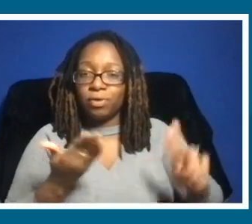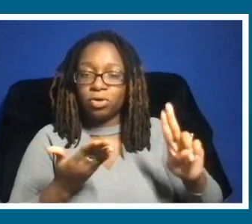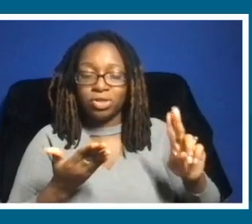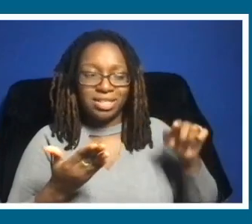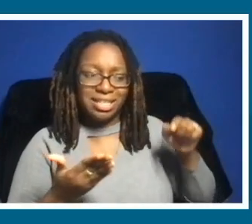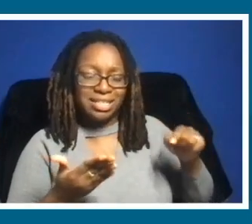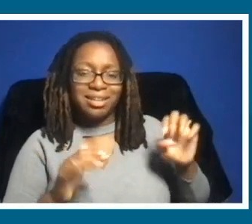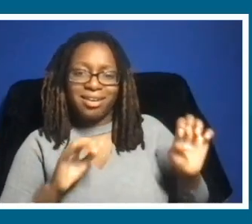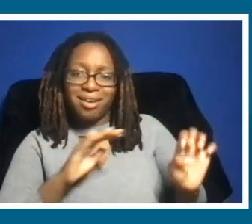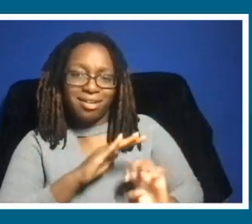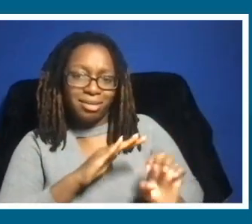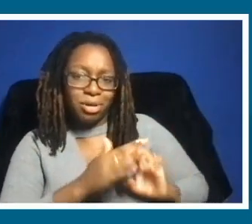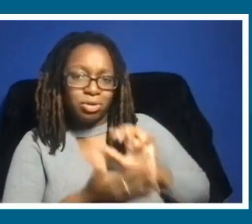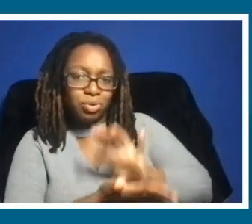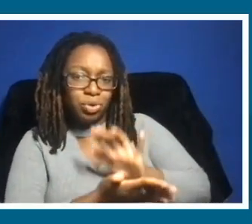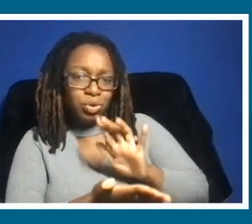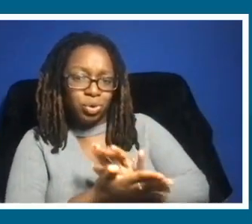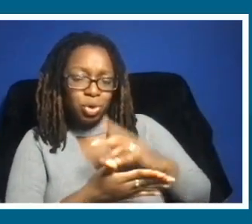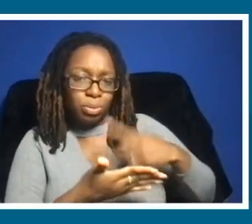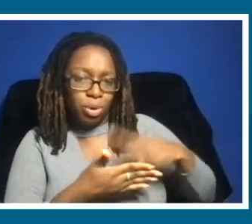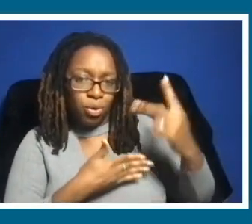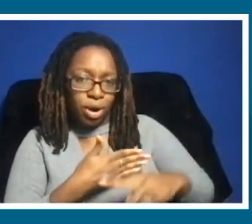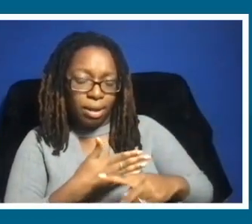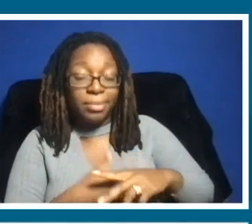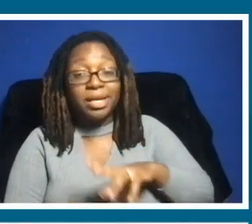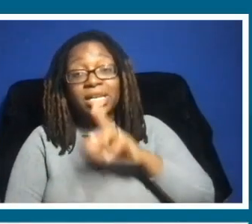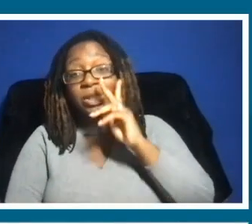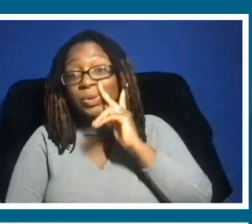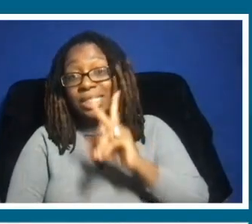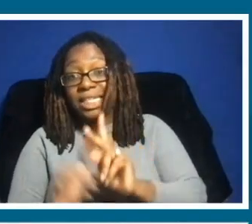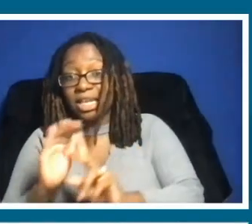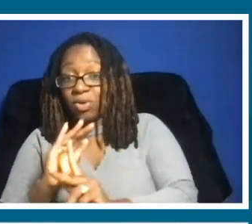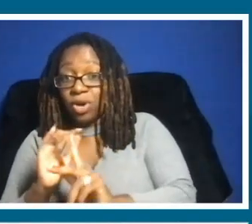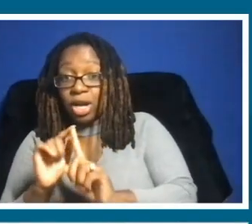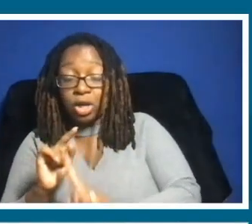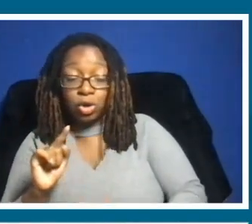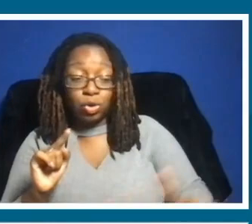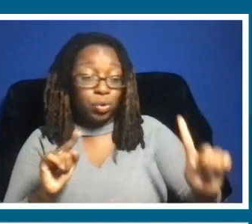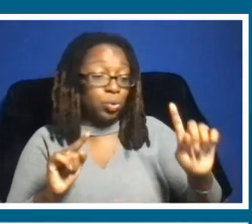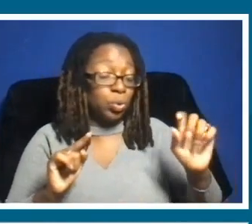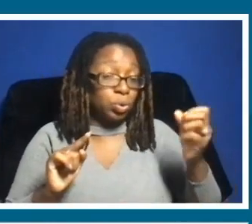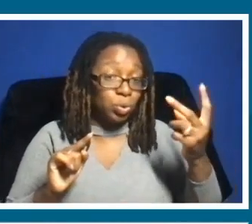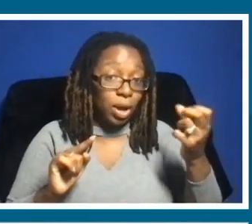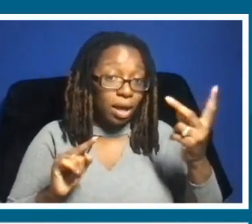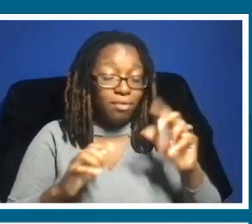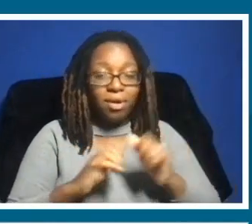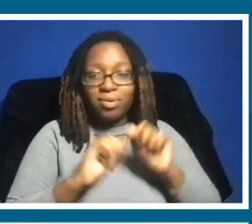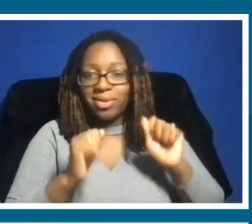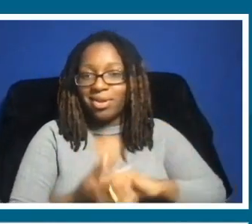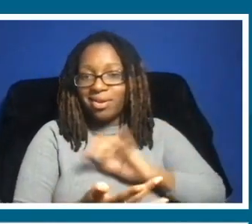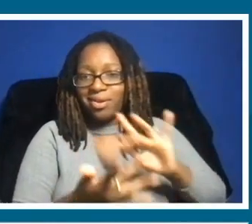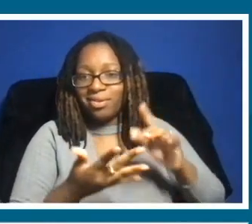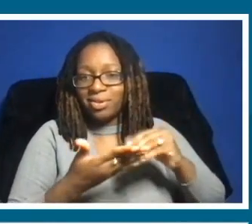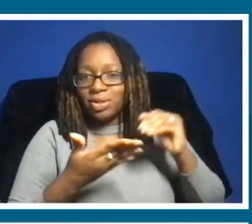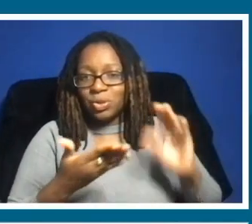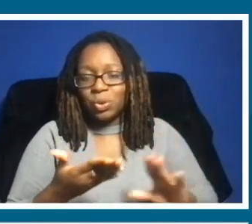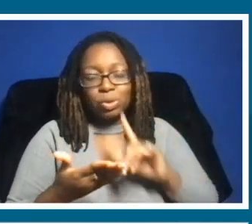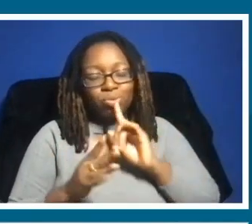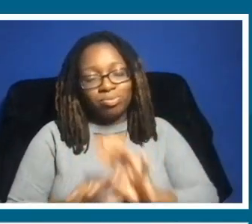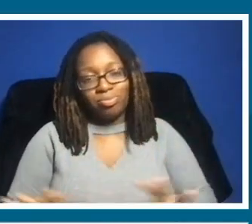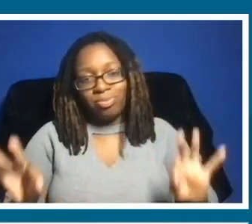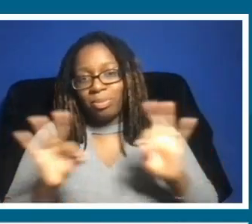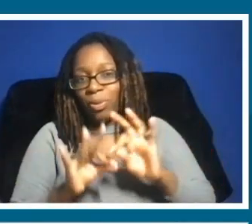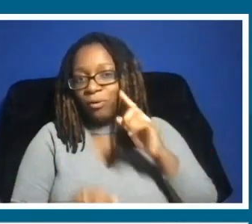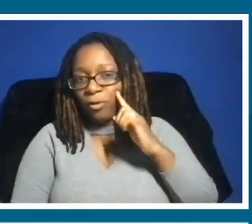this K-12 progression and how they can reach all students is just really important to me. Because it